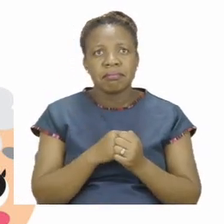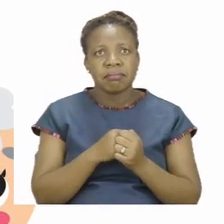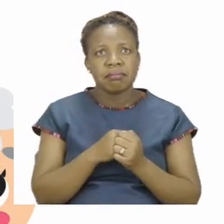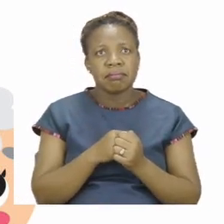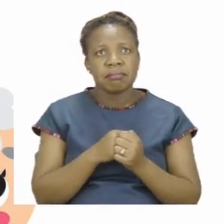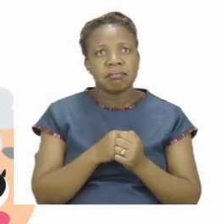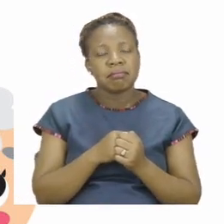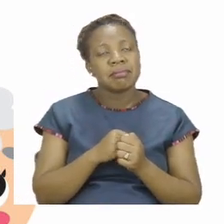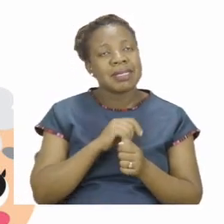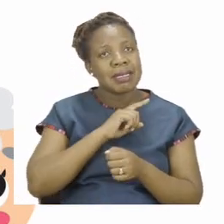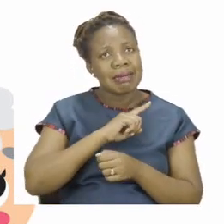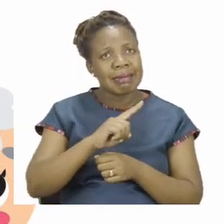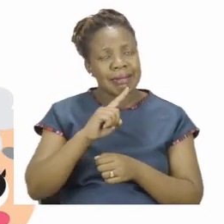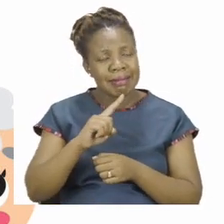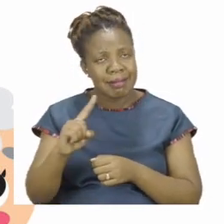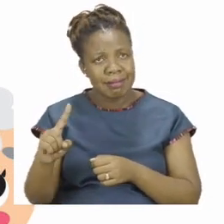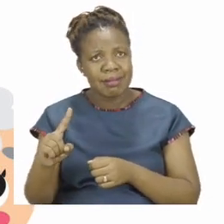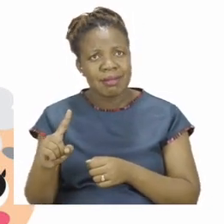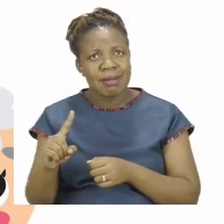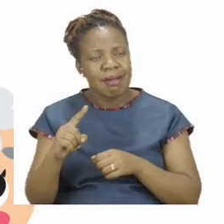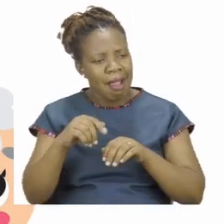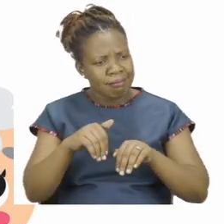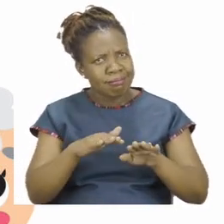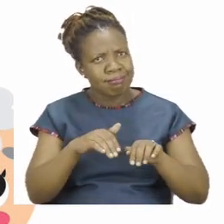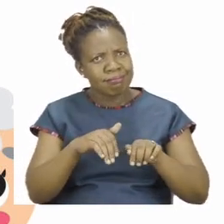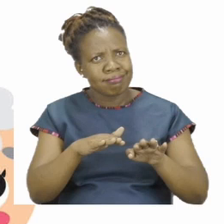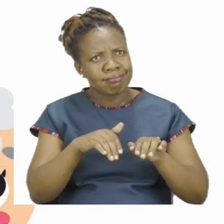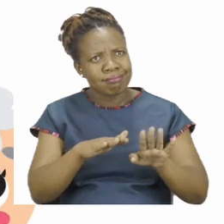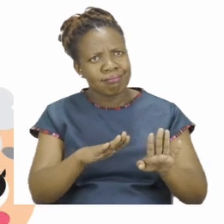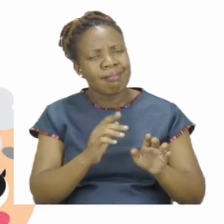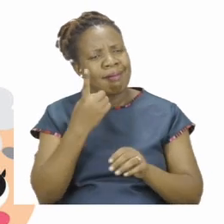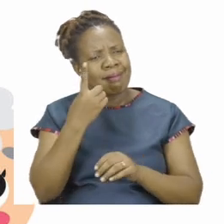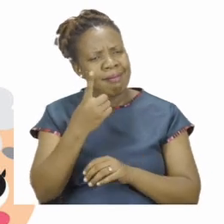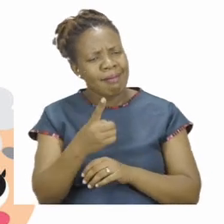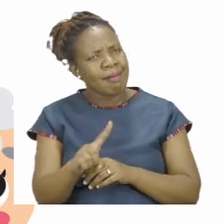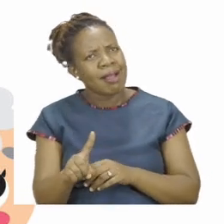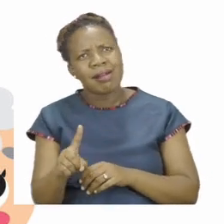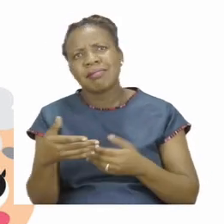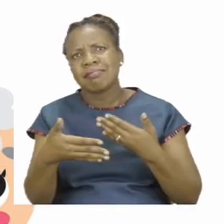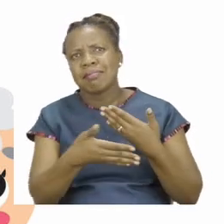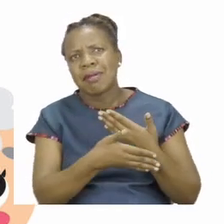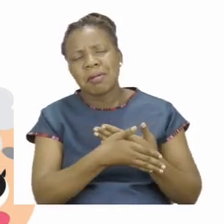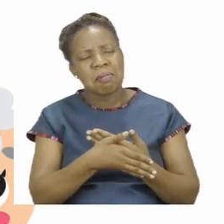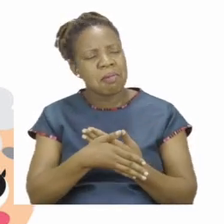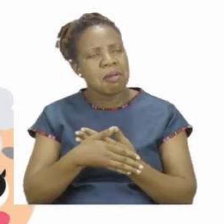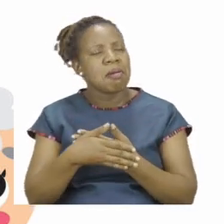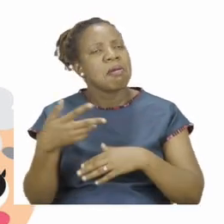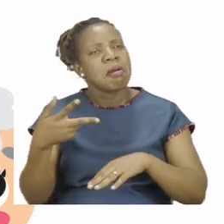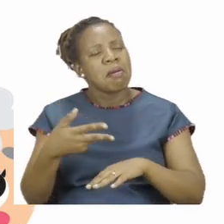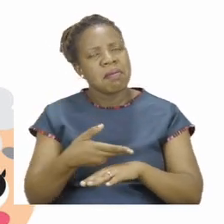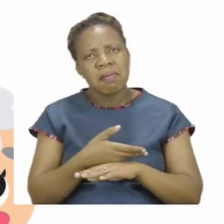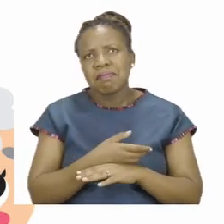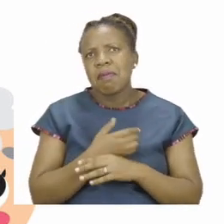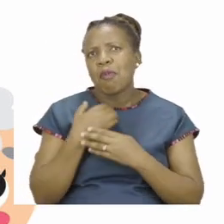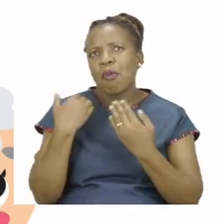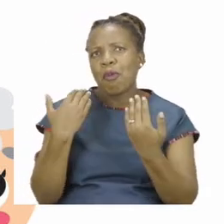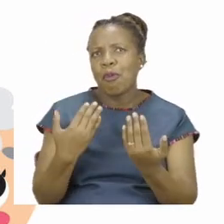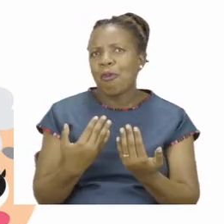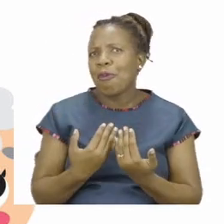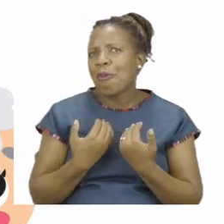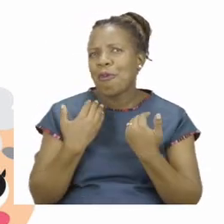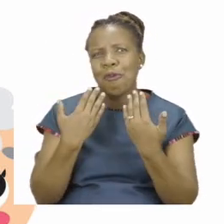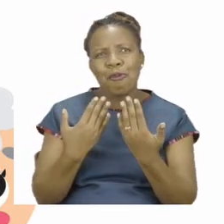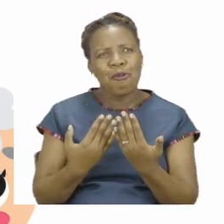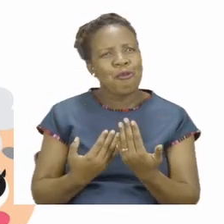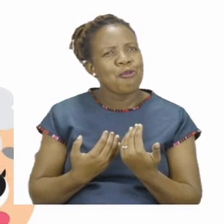out, but it still lingered near. It waited patiently about